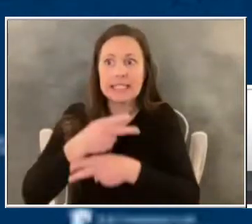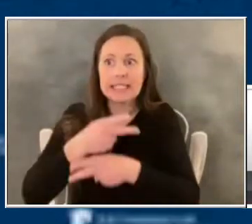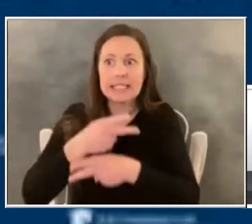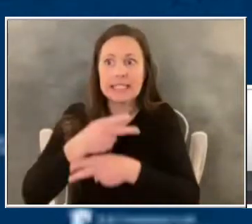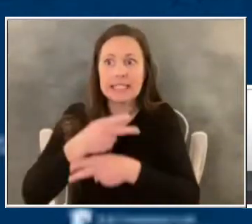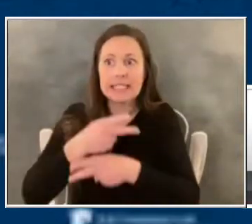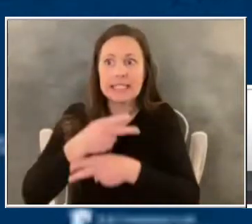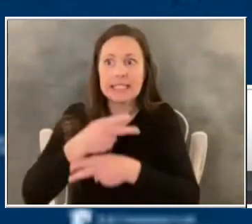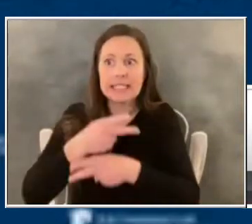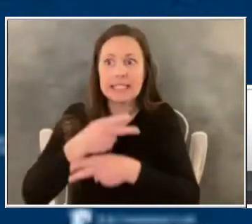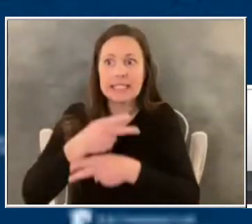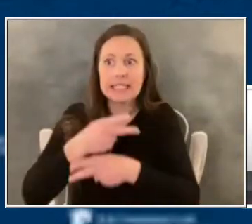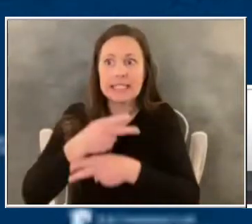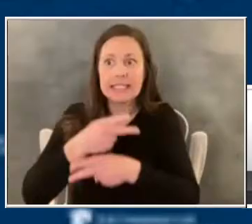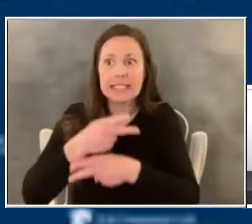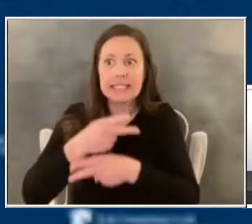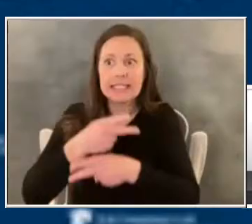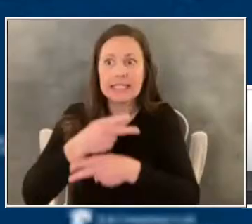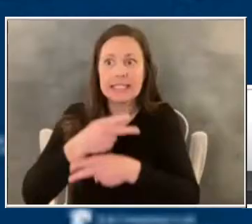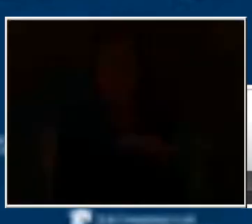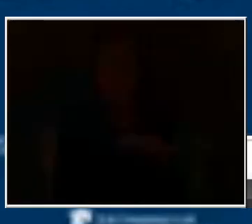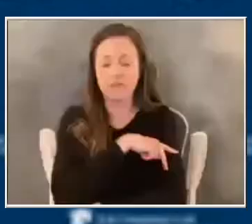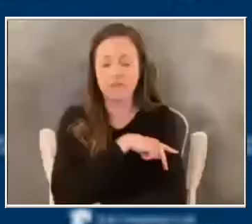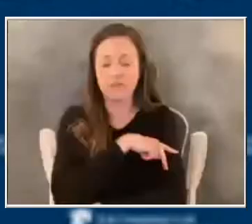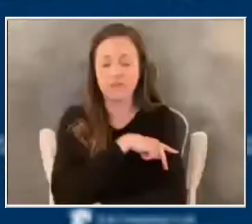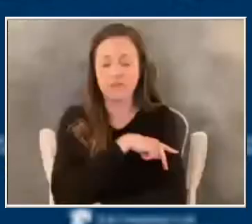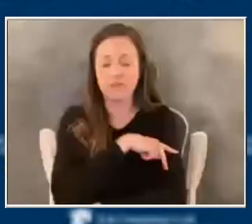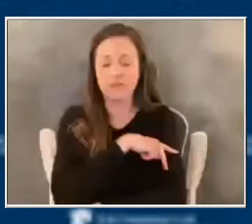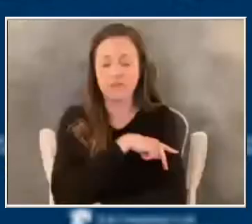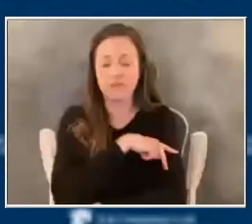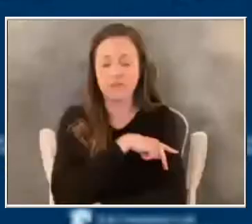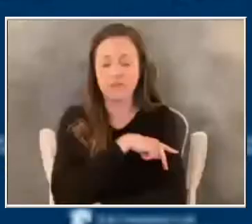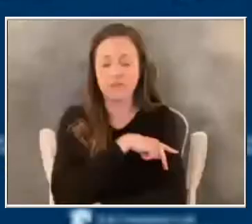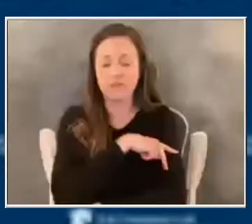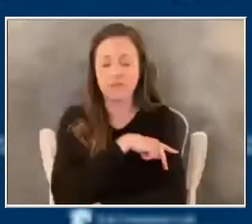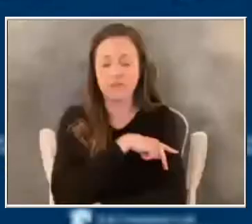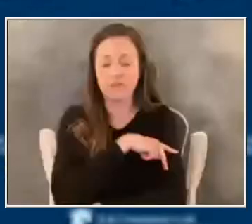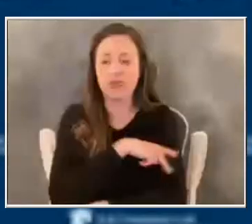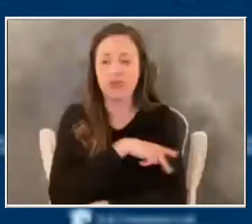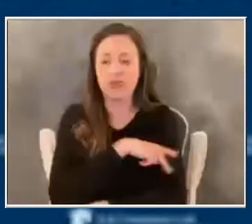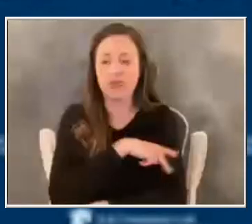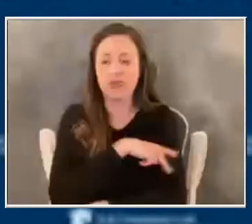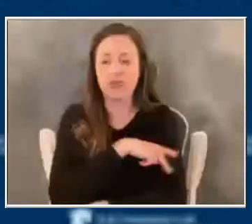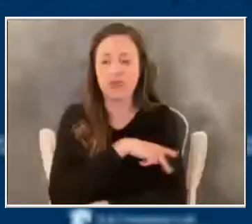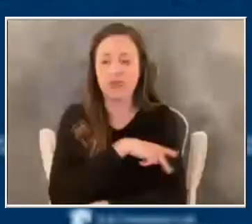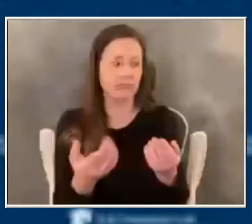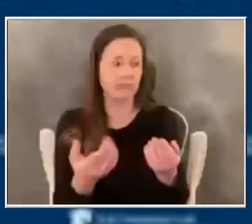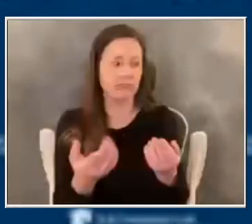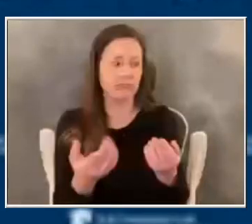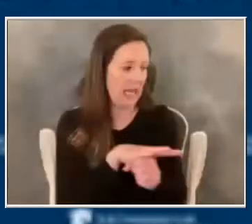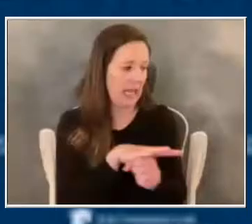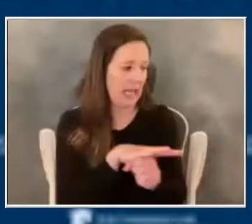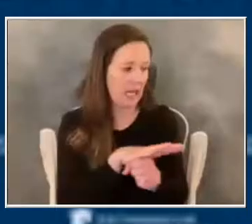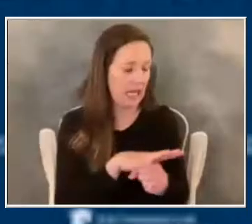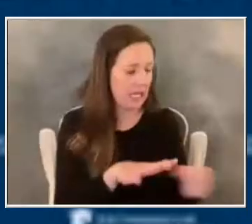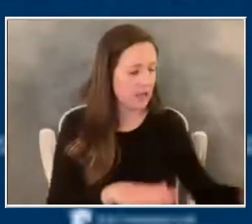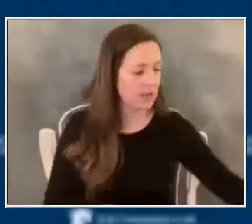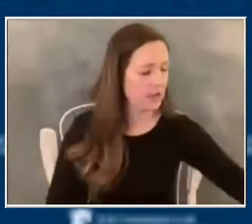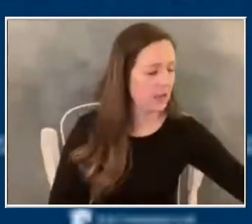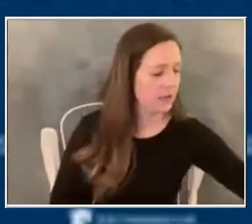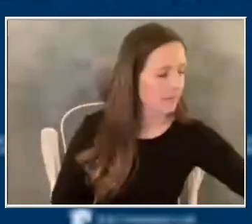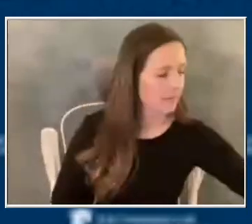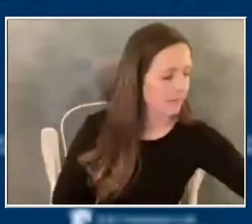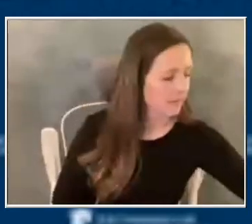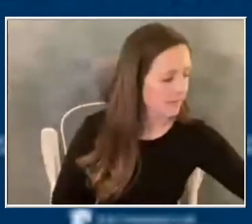one area. That way it supports the more regional active